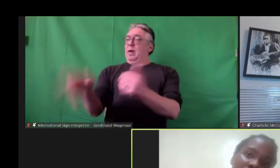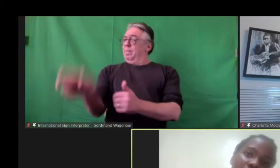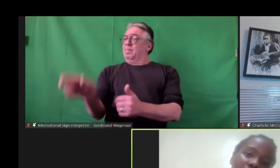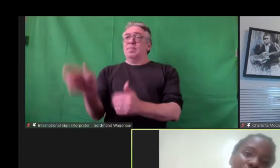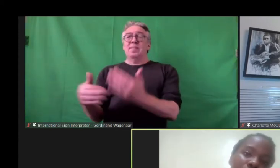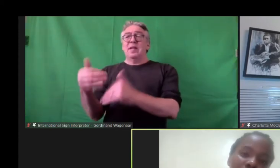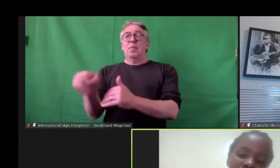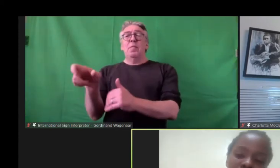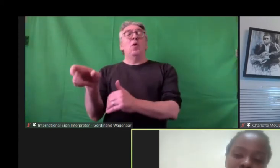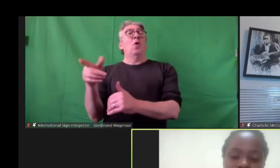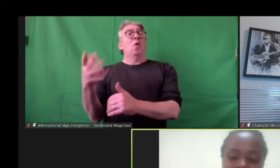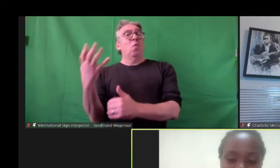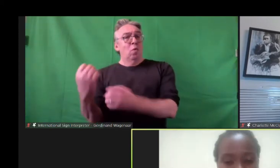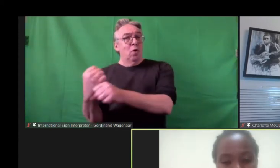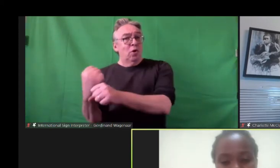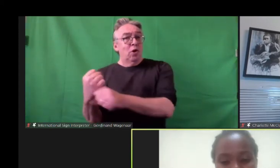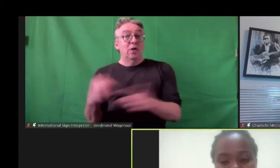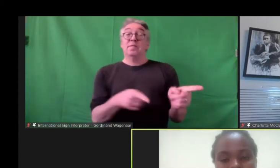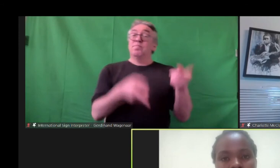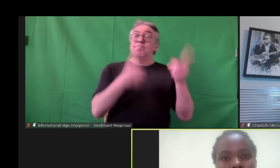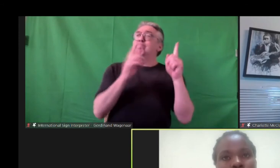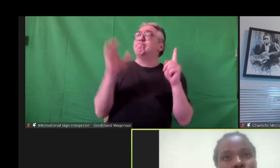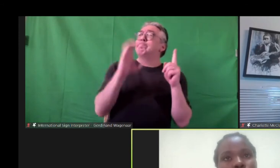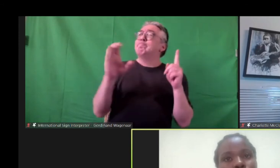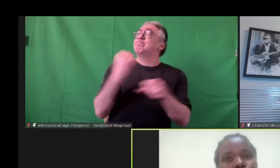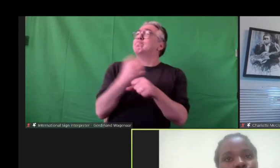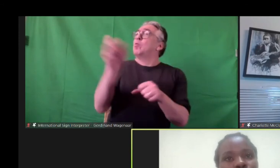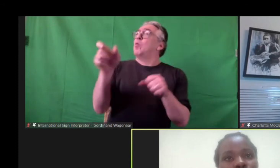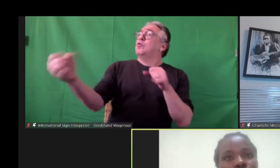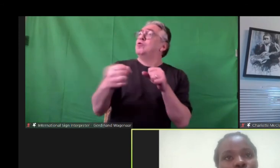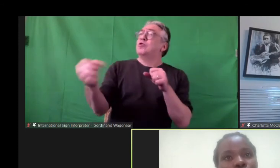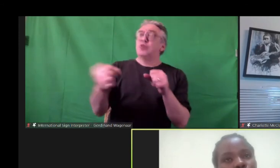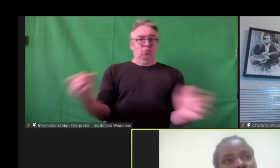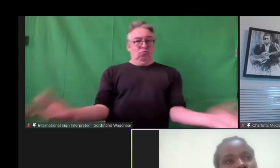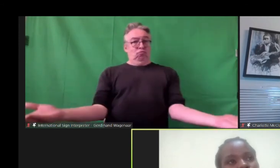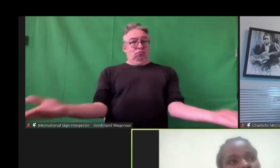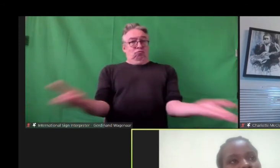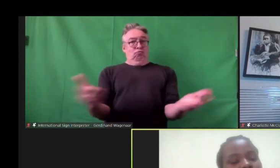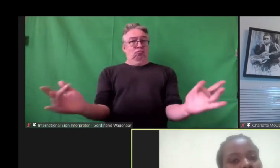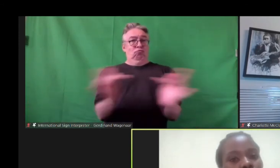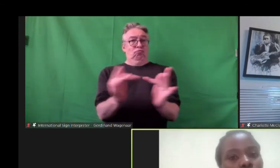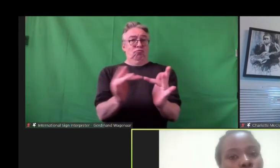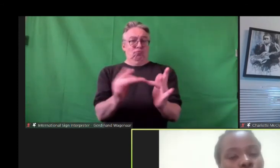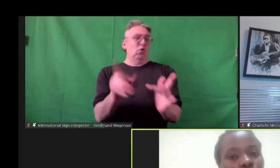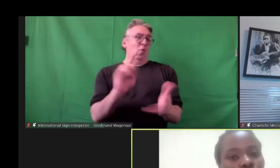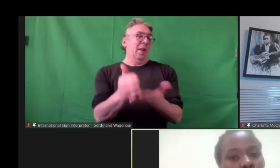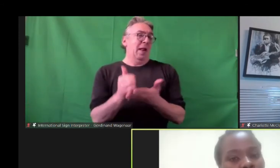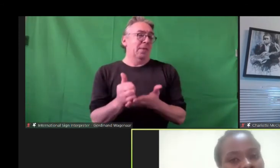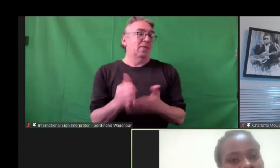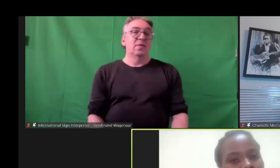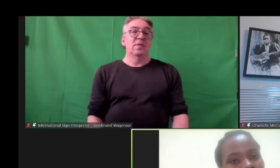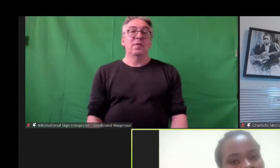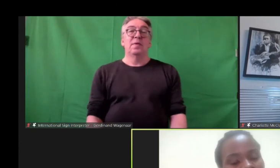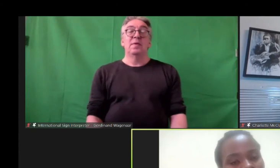5% employment for persons with disabilities. We're also doing a lot of